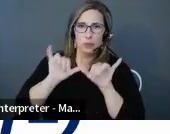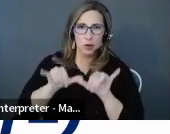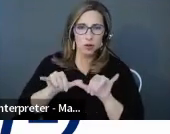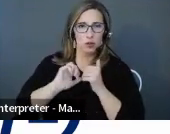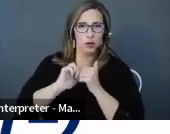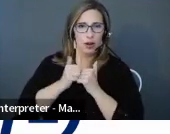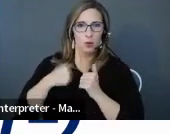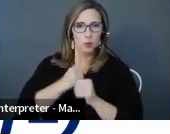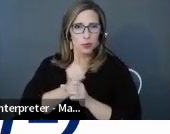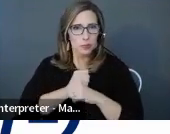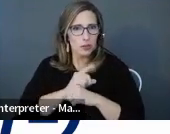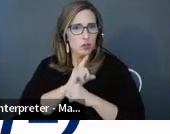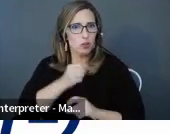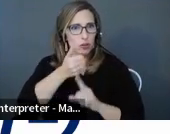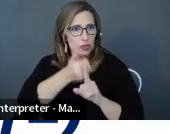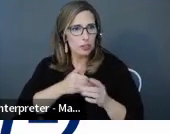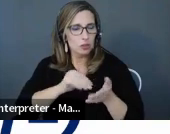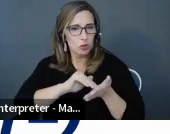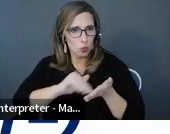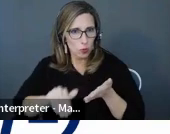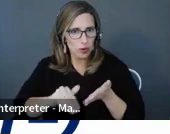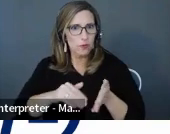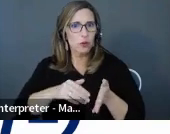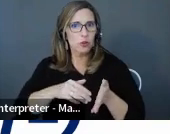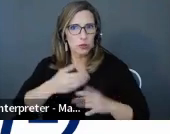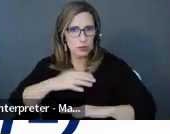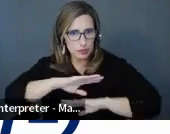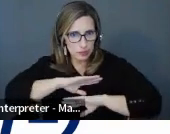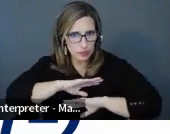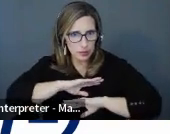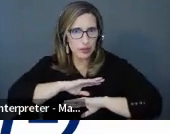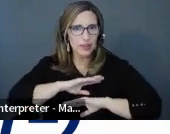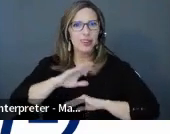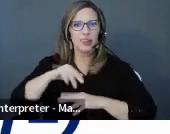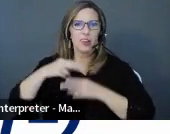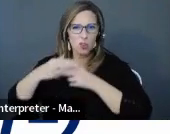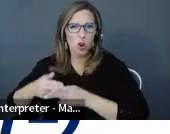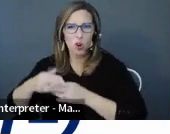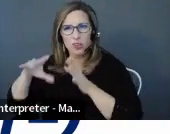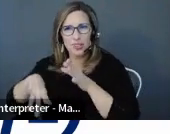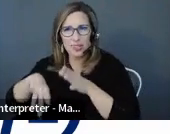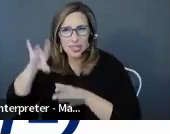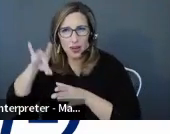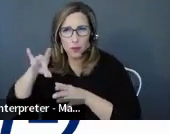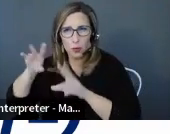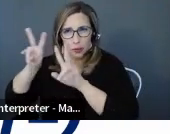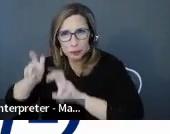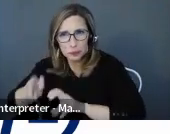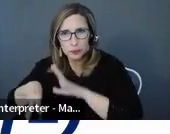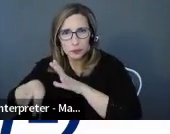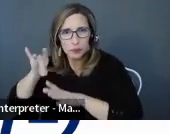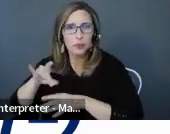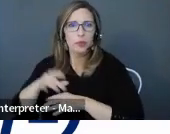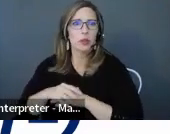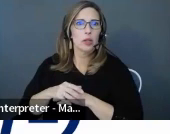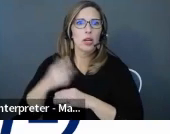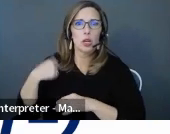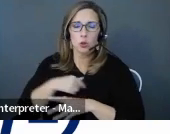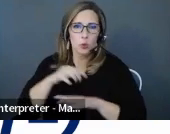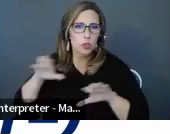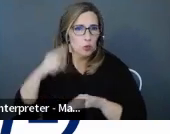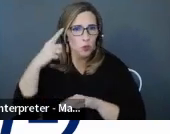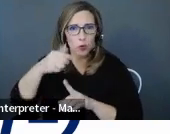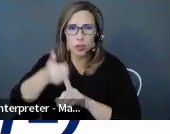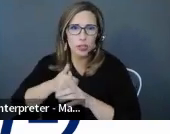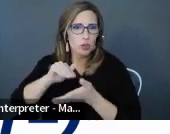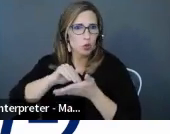waiver assurance is met. This is referred to as discovery and includes all the evidence-based activities that the state conducts for each of the waiver